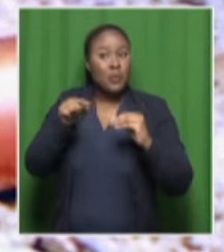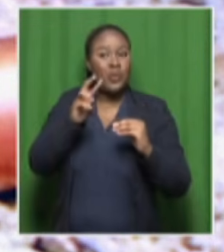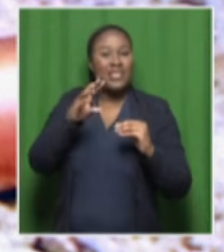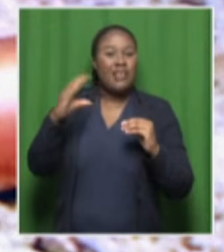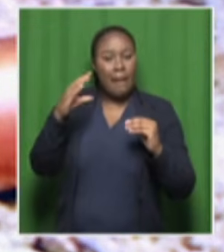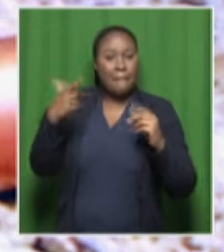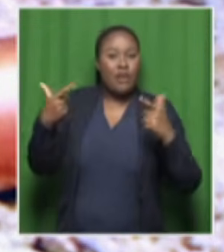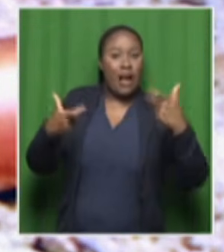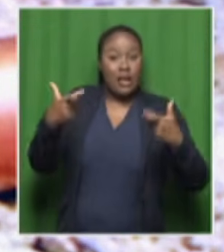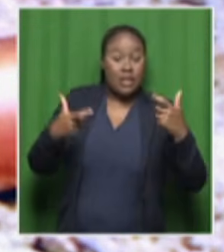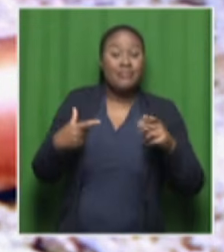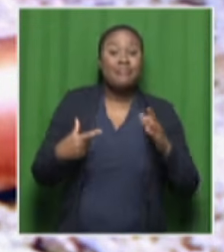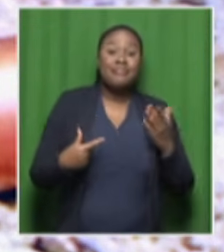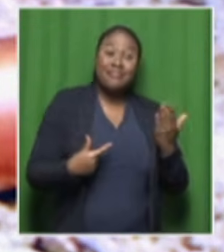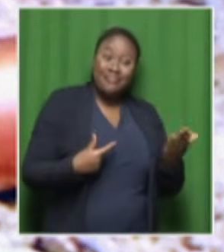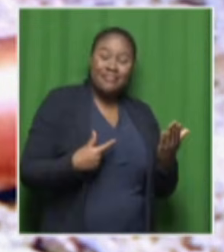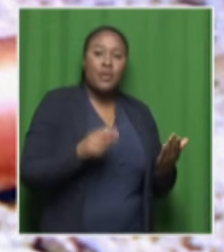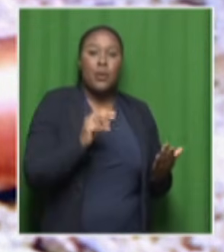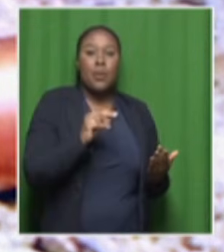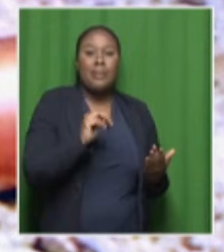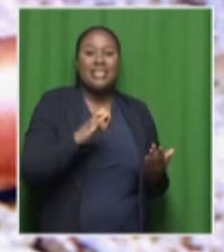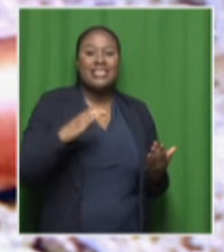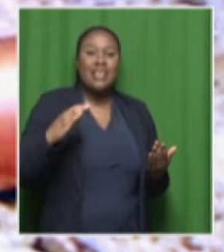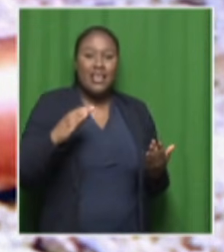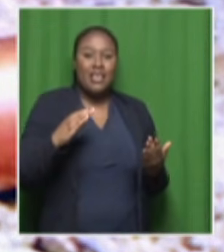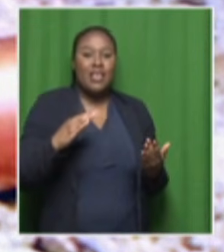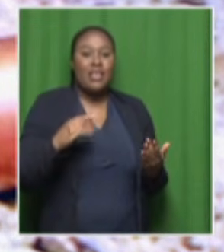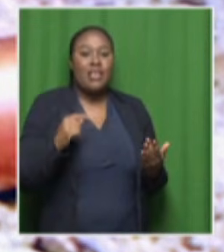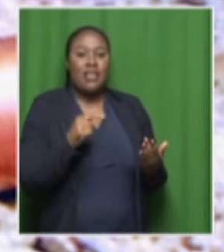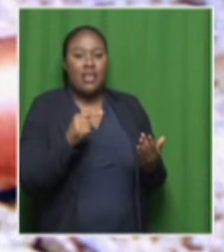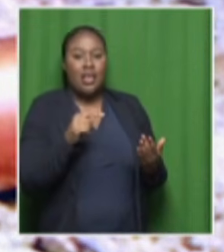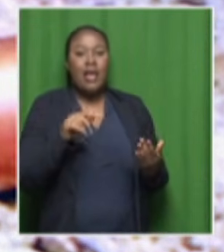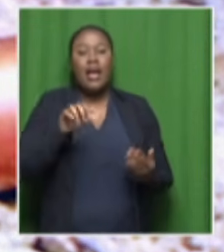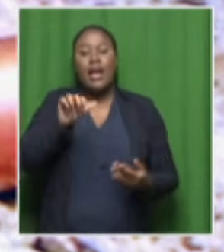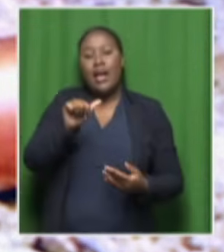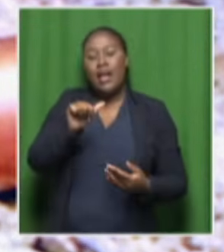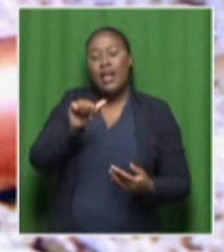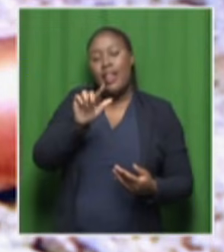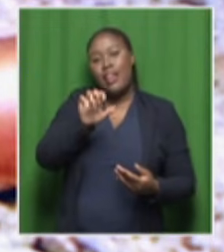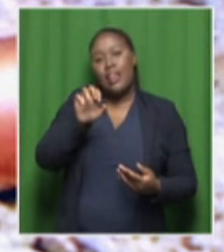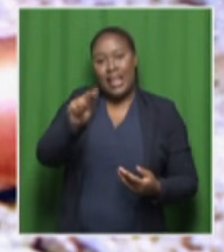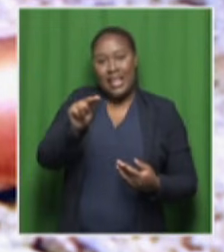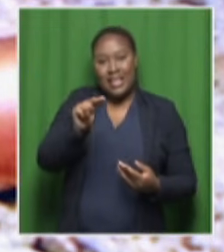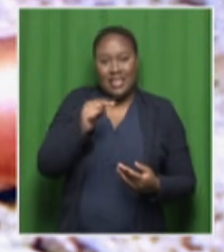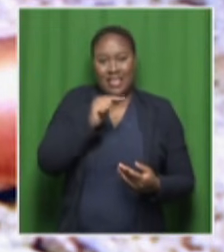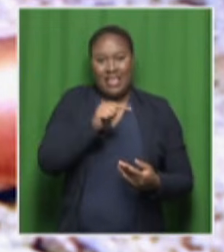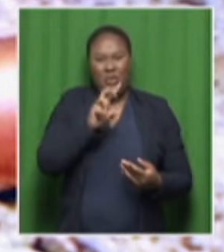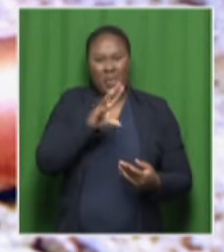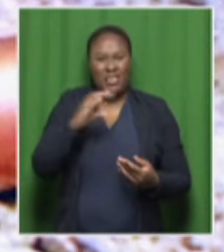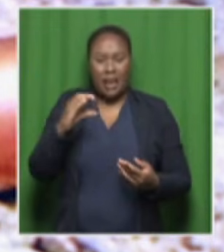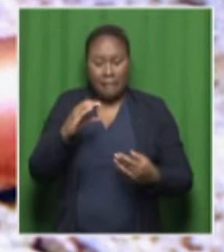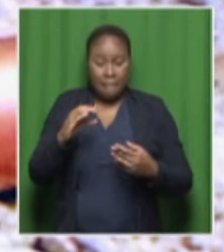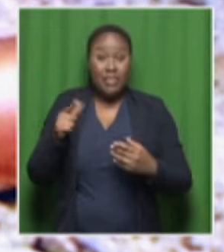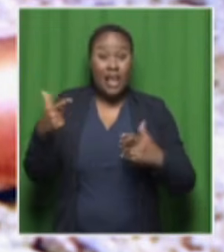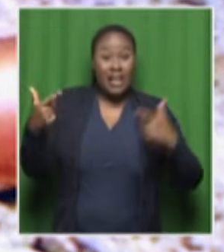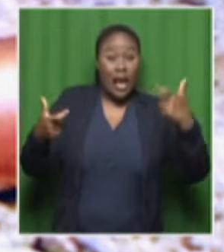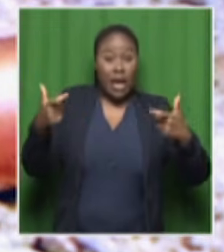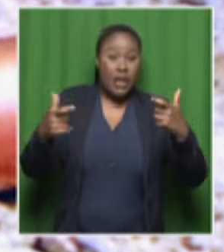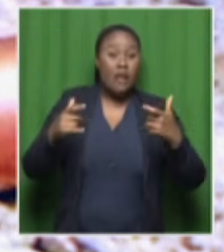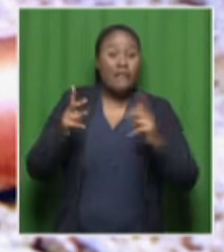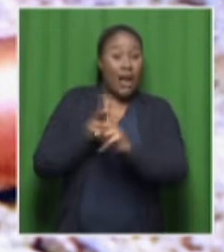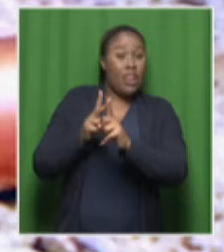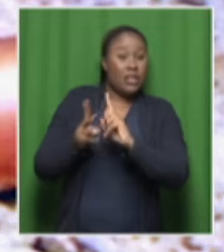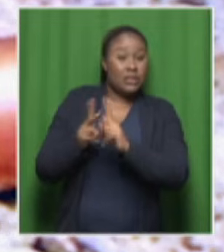Western Cape MEC of Police Oversight and Community Safety, Reagan Allen. And the gang situation, the gang